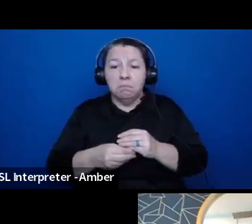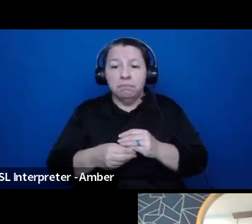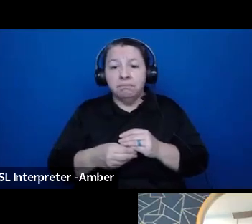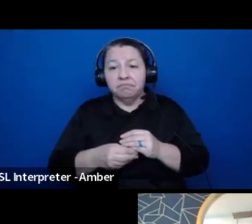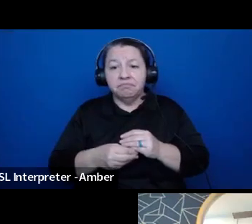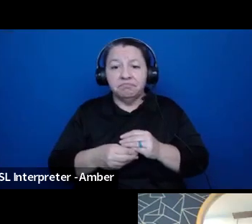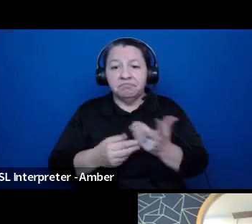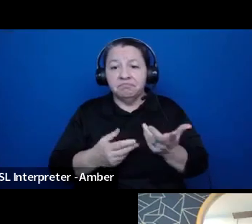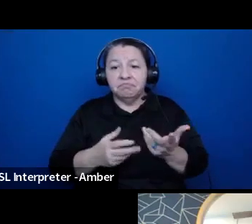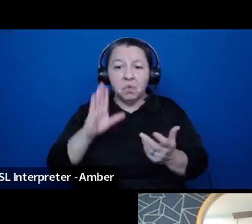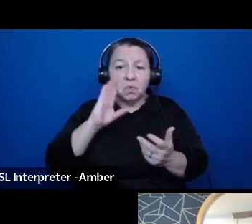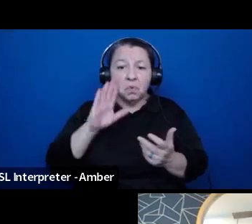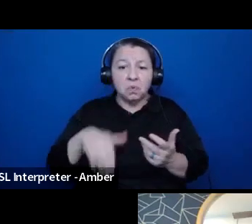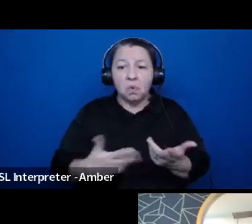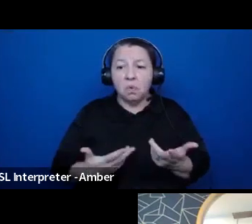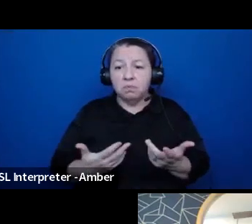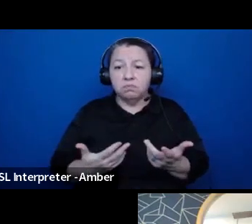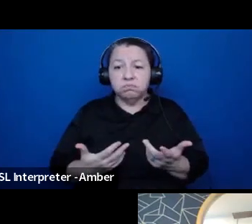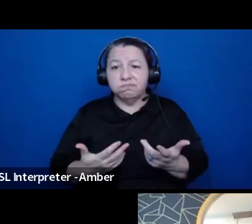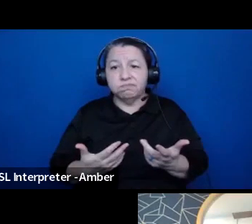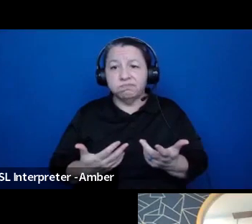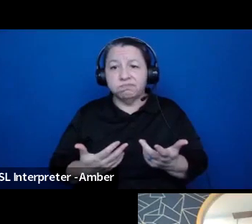you know,